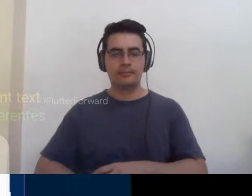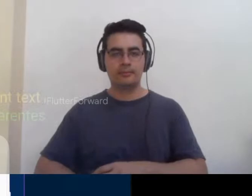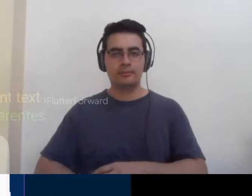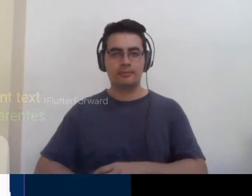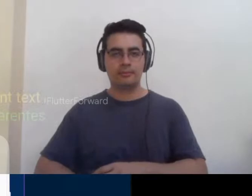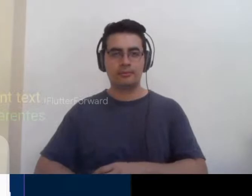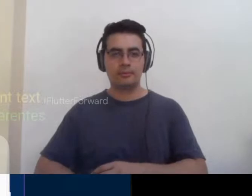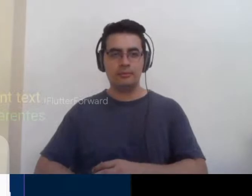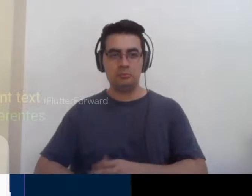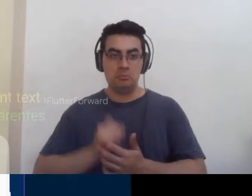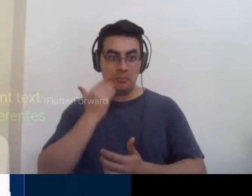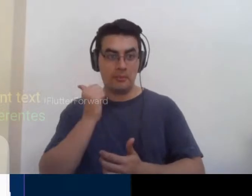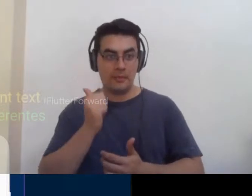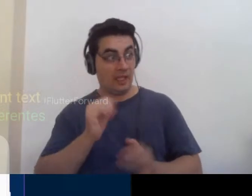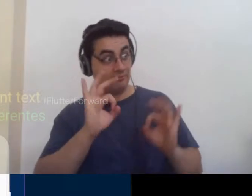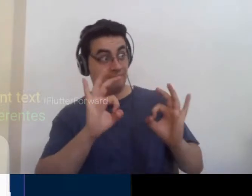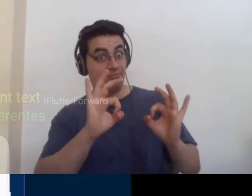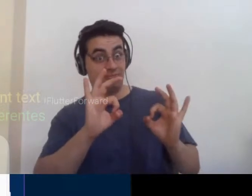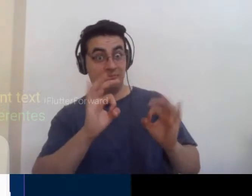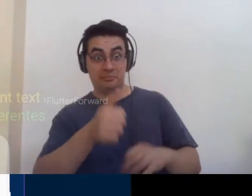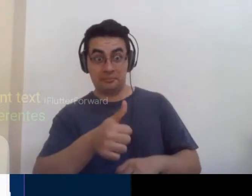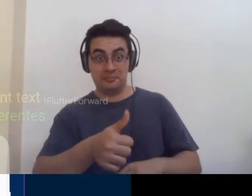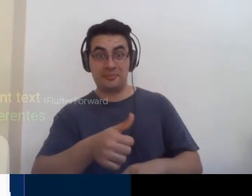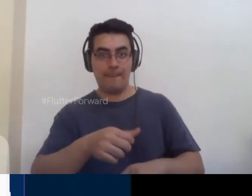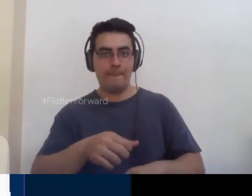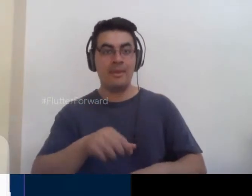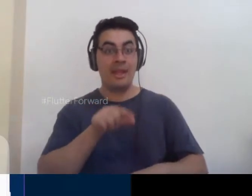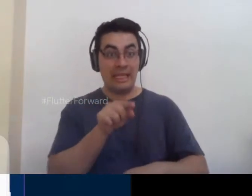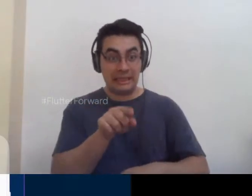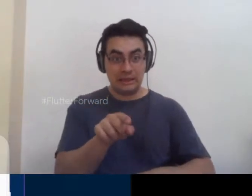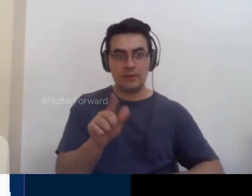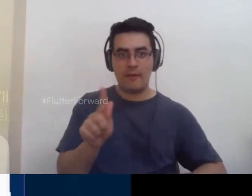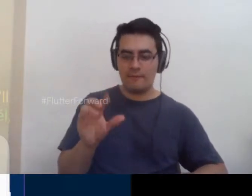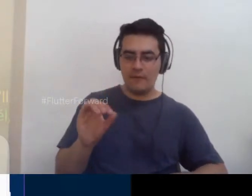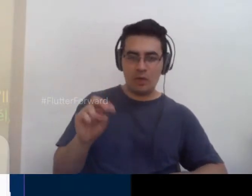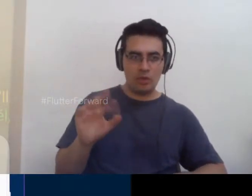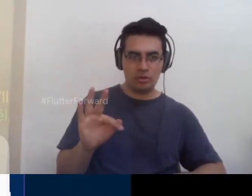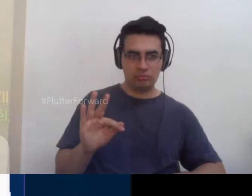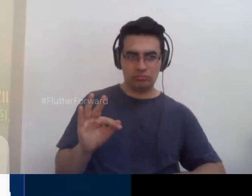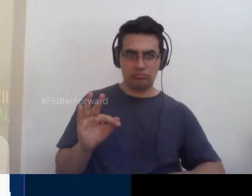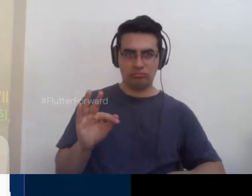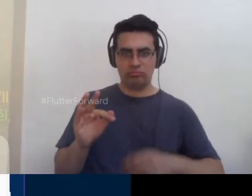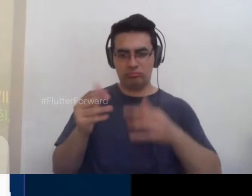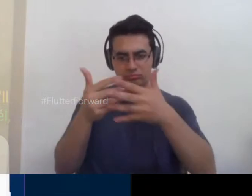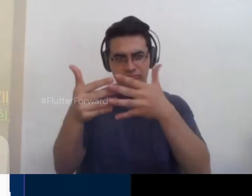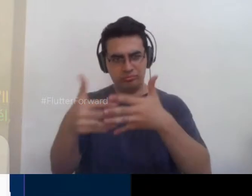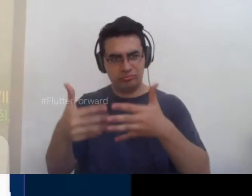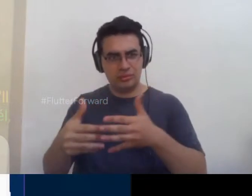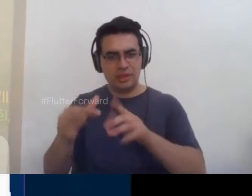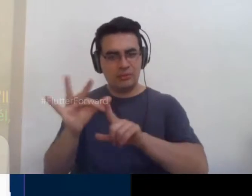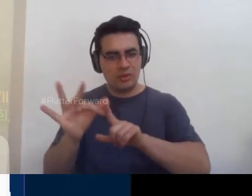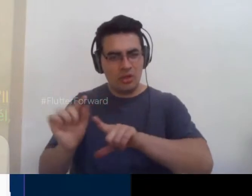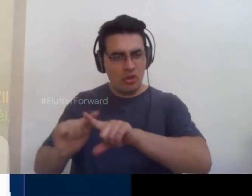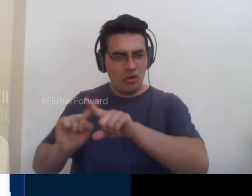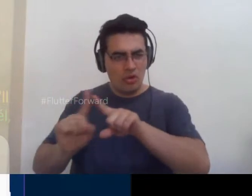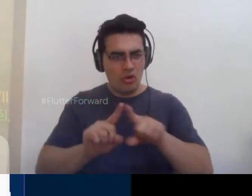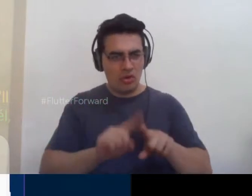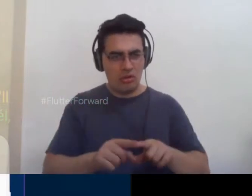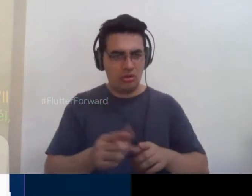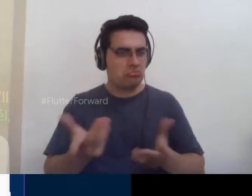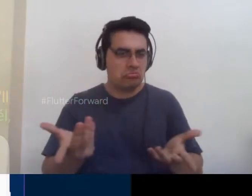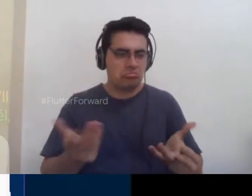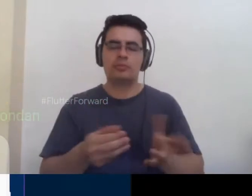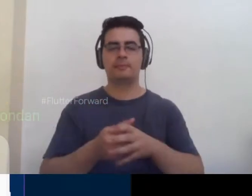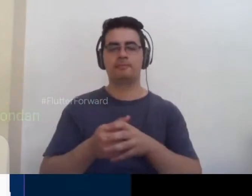those fonts in our theme data by creating different text styles. Here, we can use a text theme, and within